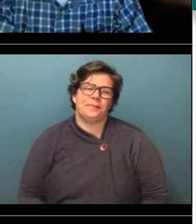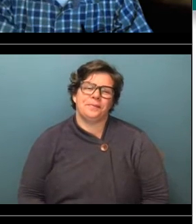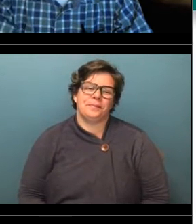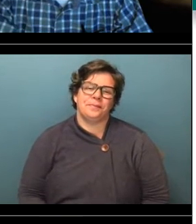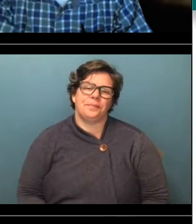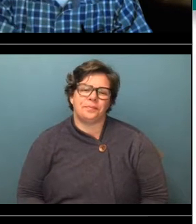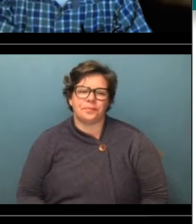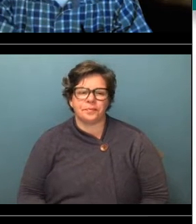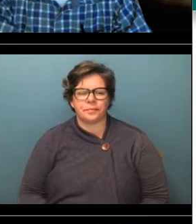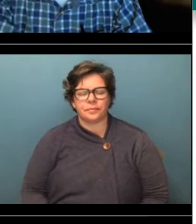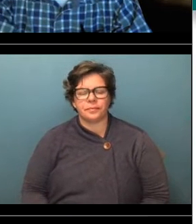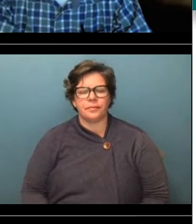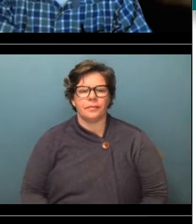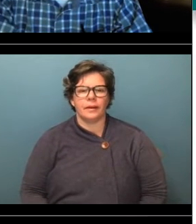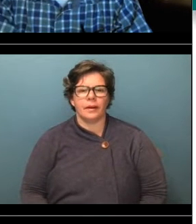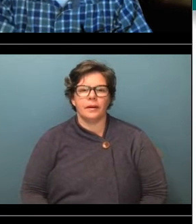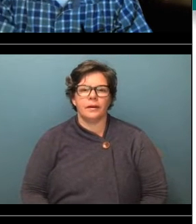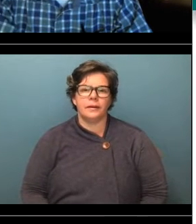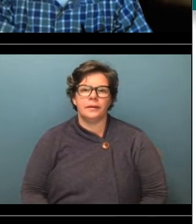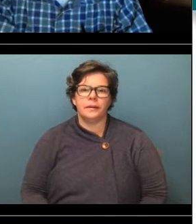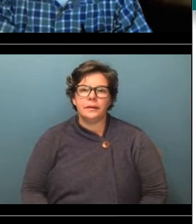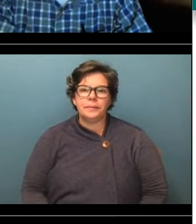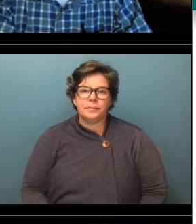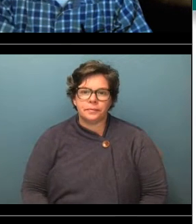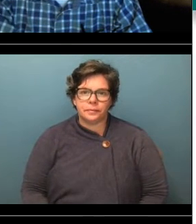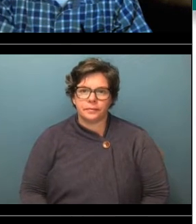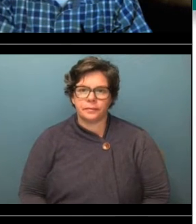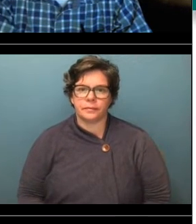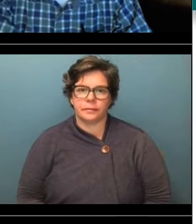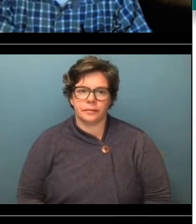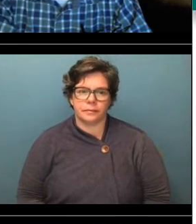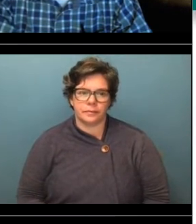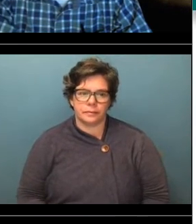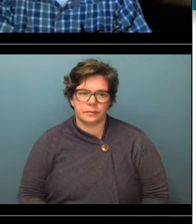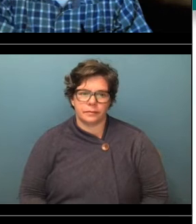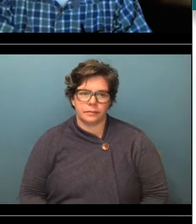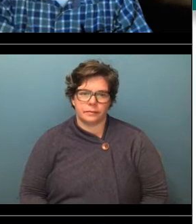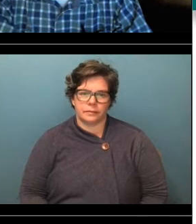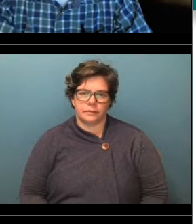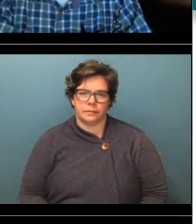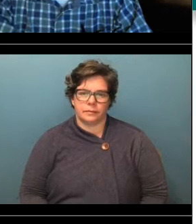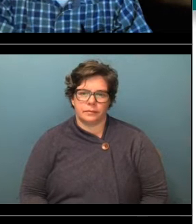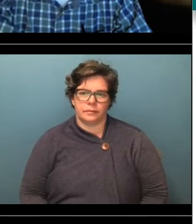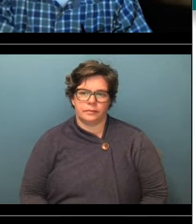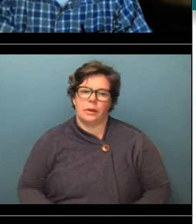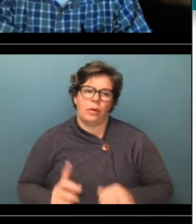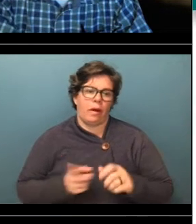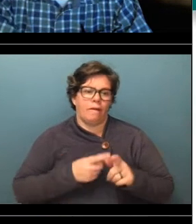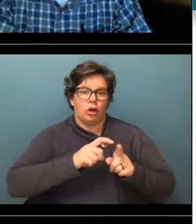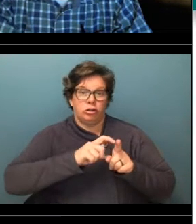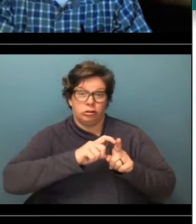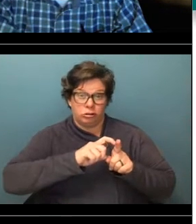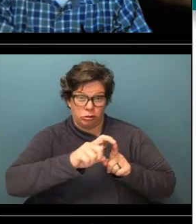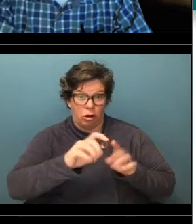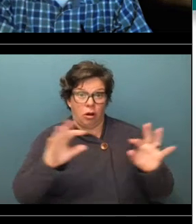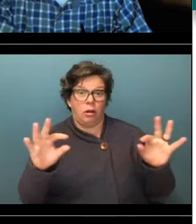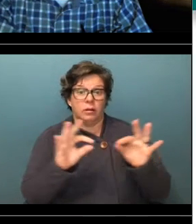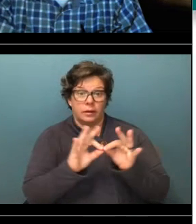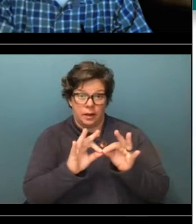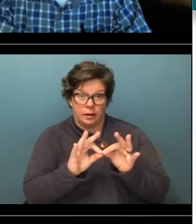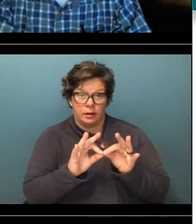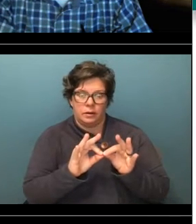So when the initial callback comes through, we'll gather some more information,